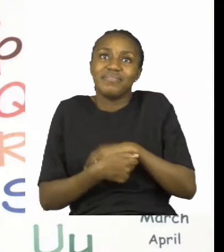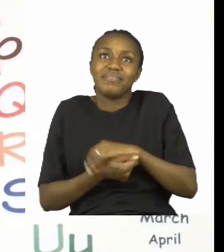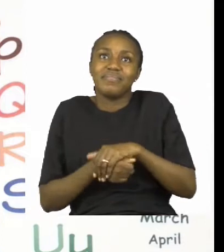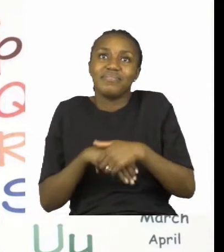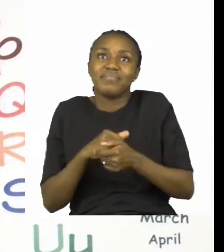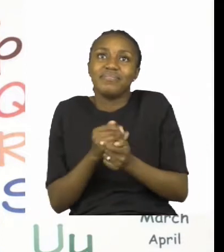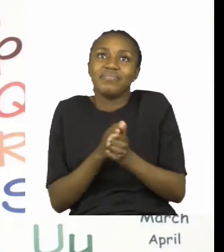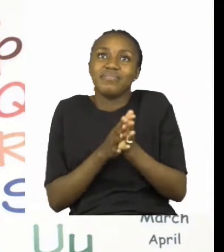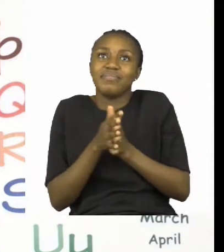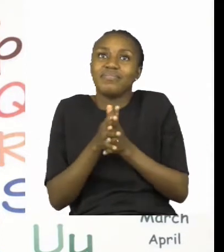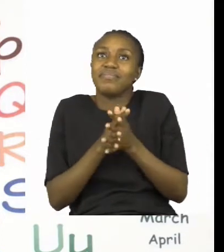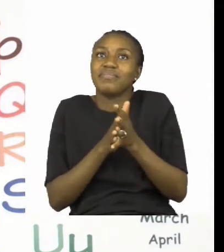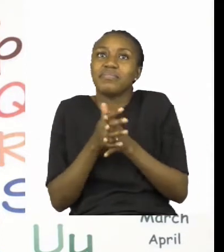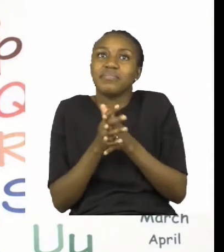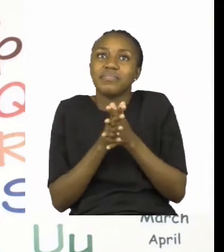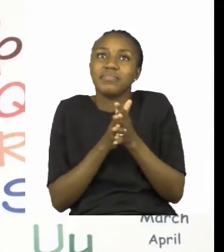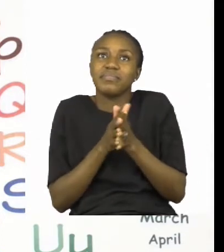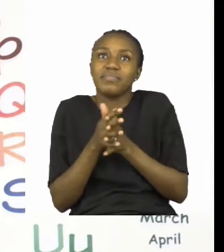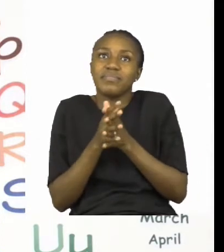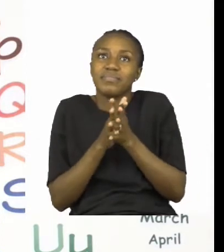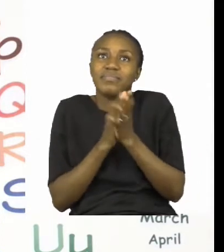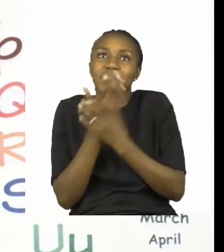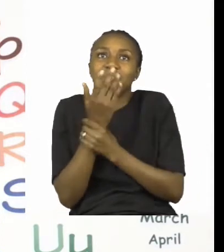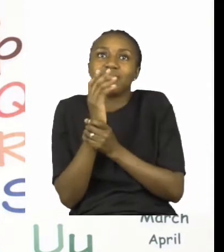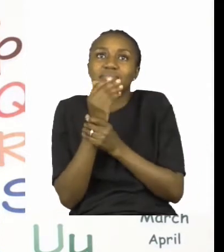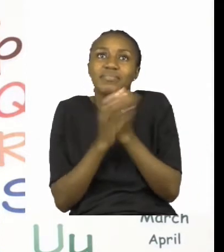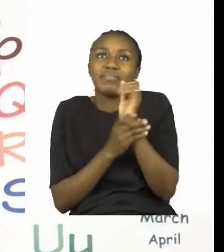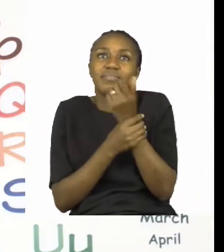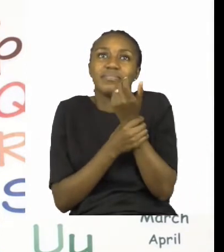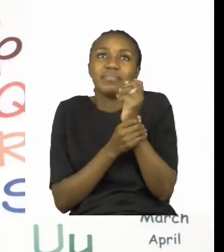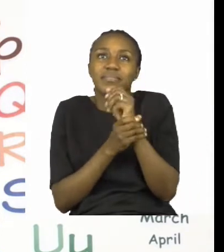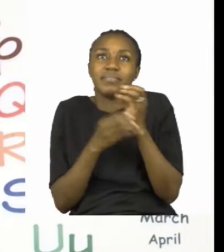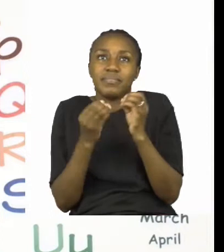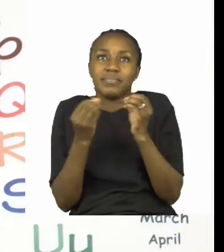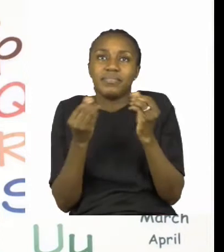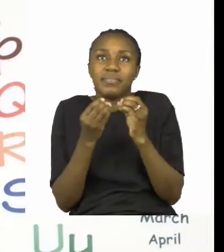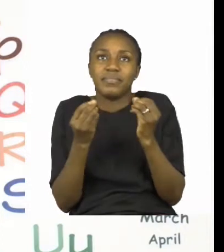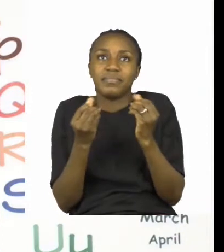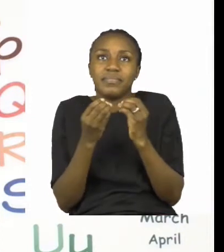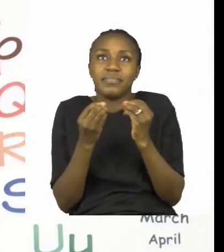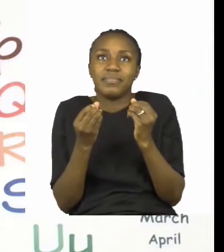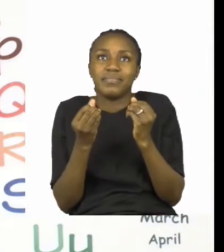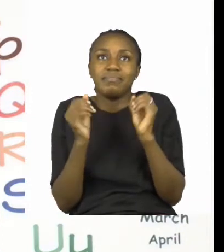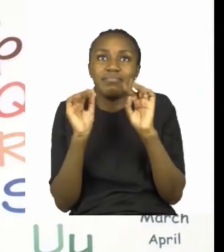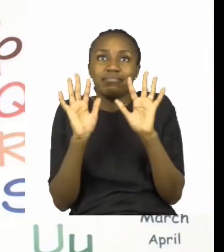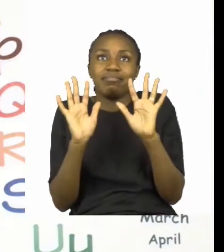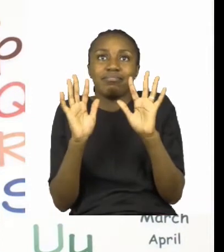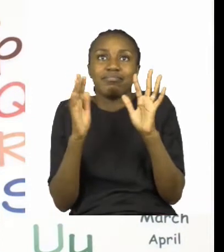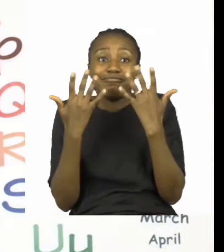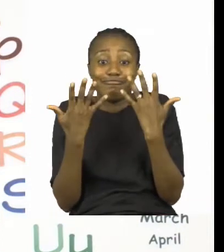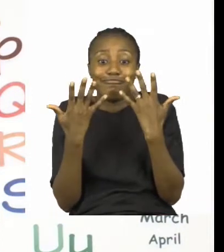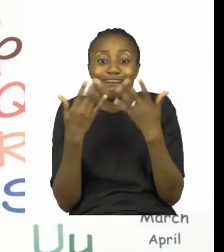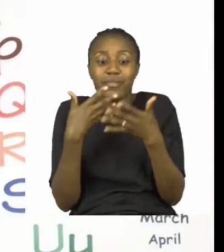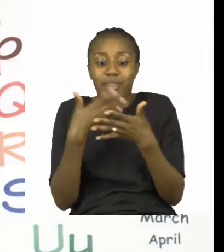in between our fingers, on our wrists, and our fingertips too. Make sure your hands are